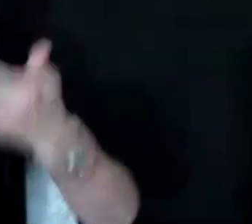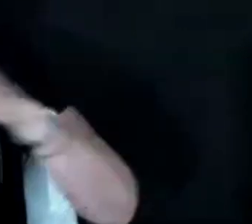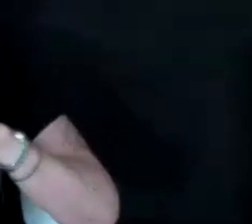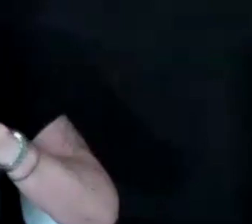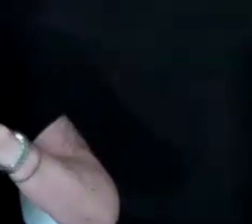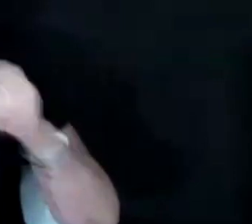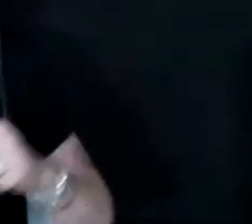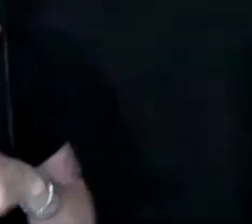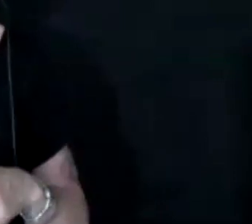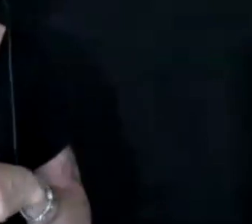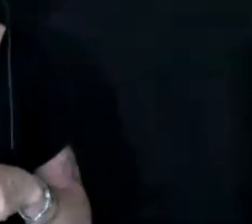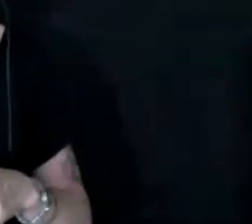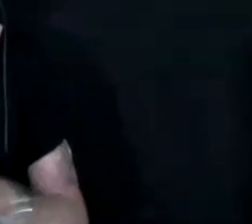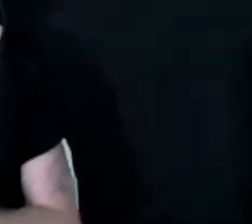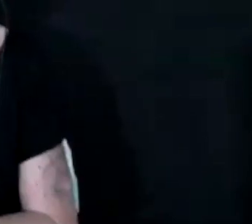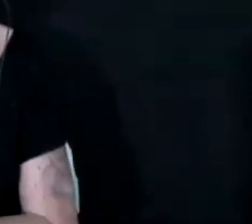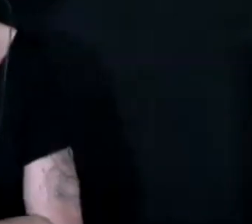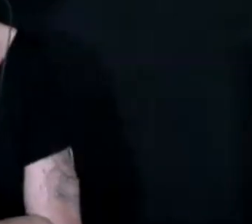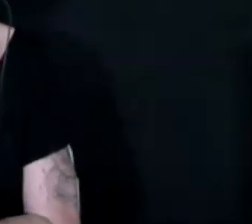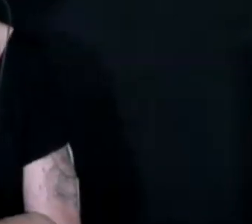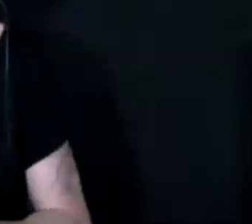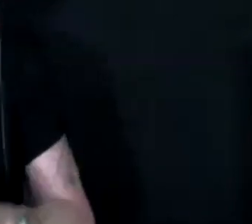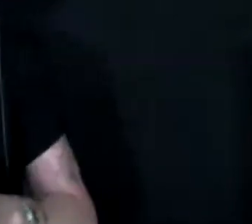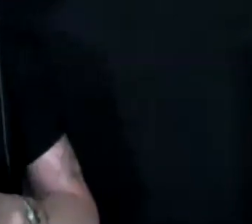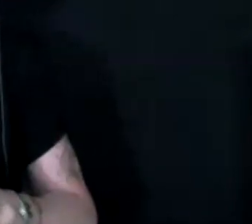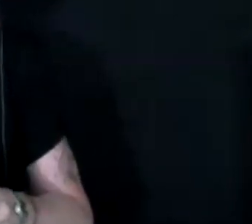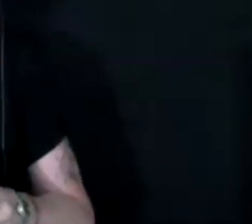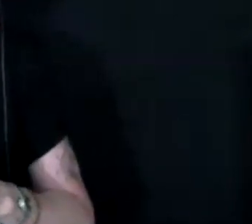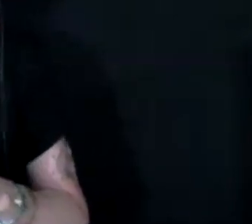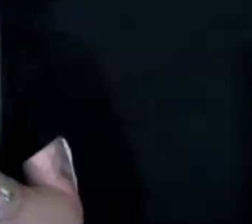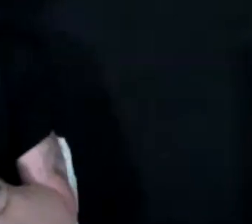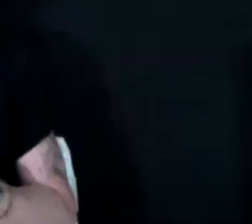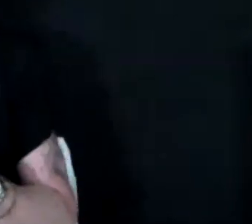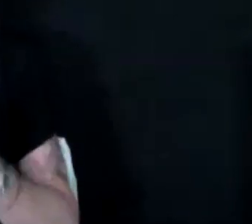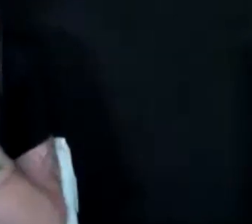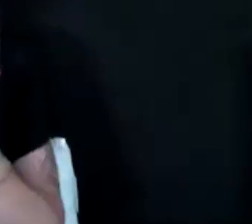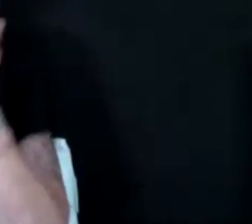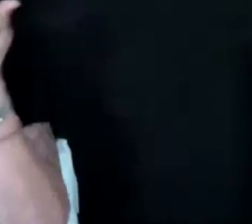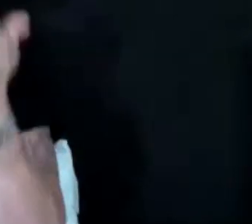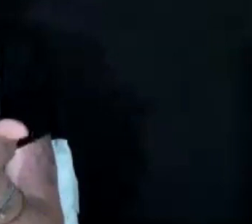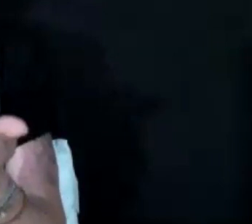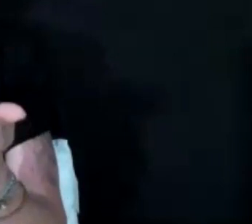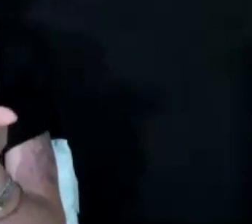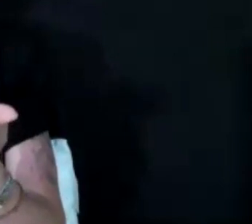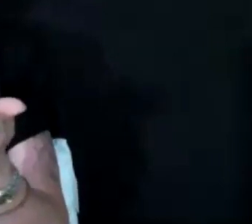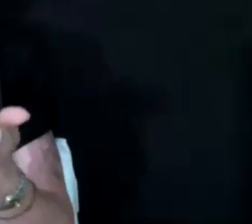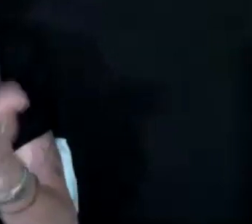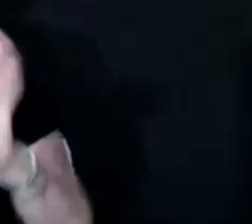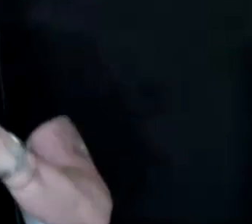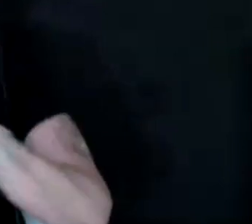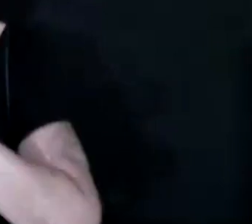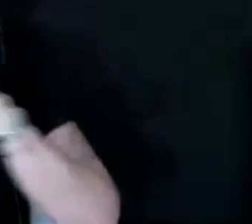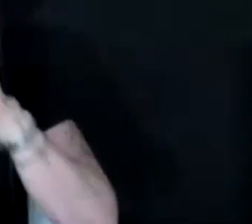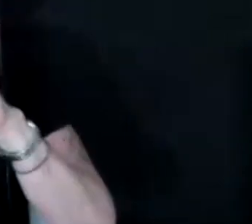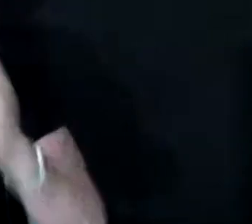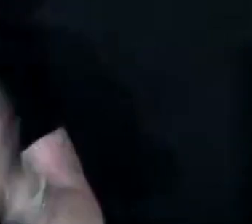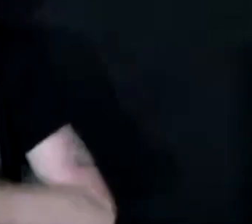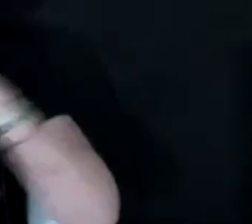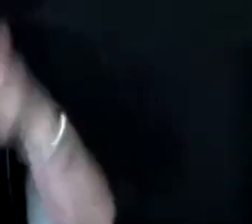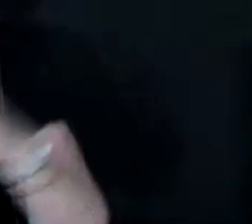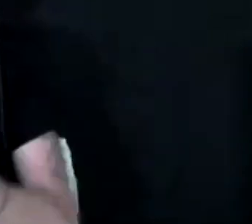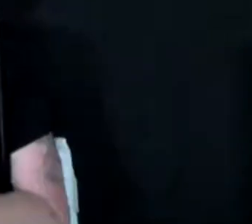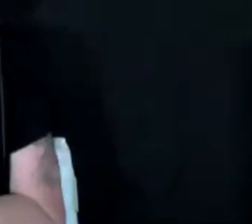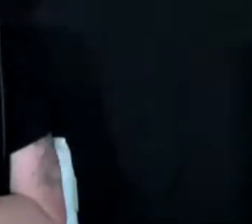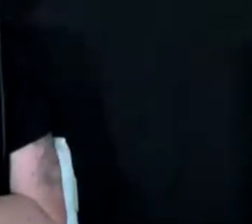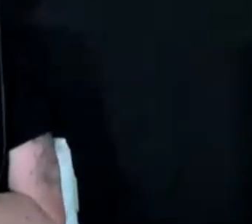year ago, to first present the Danny Plan. We've come a long way since then with a lot of enthusiasm